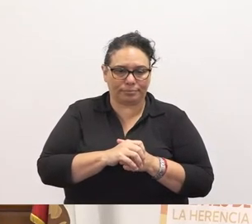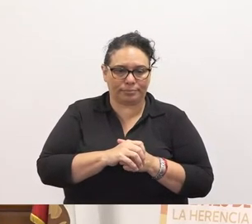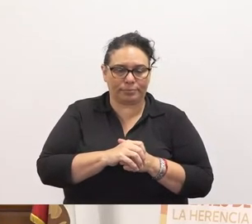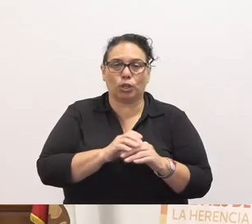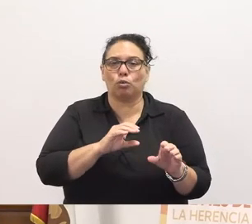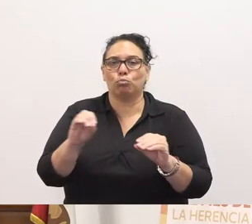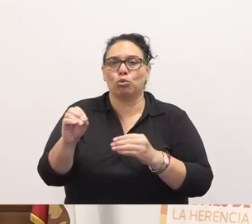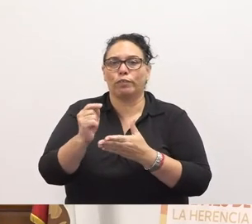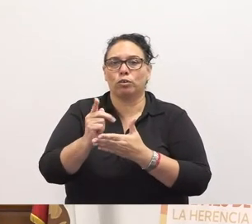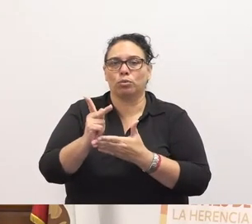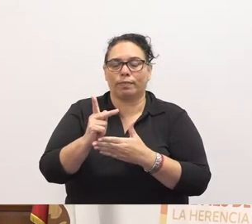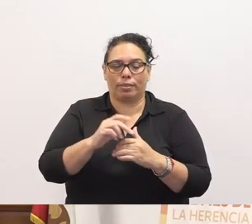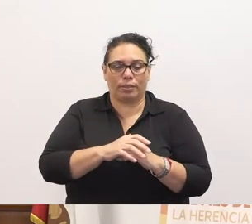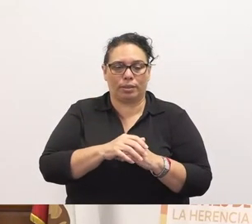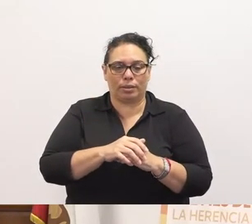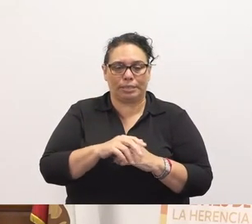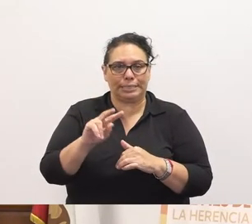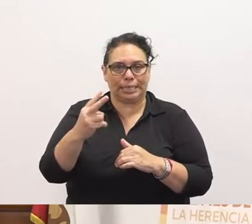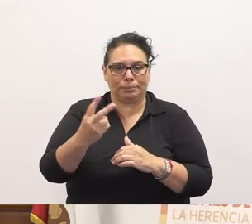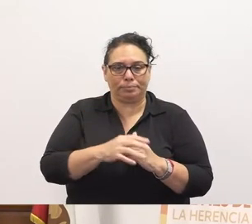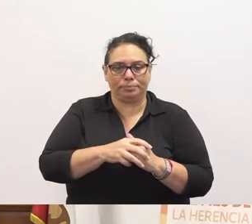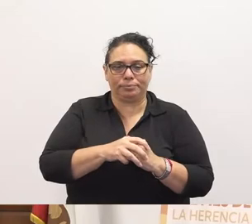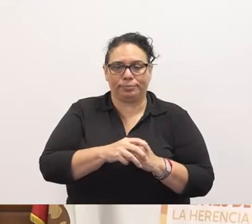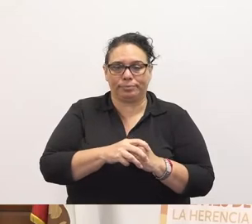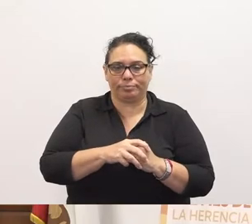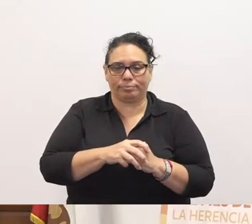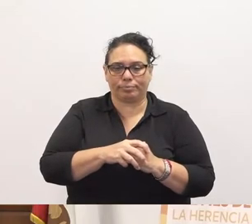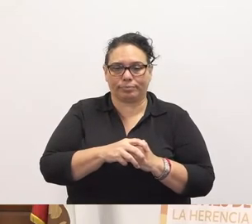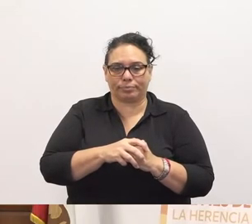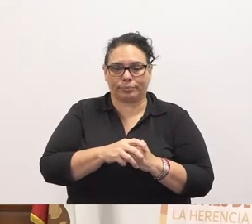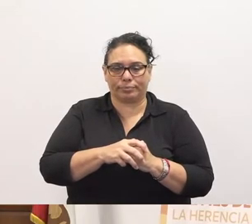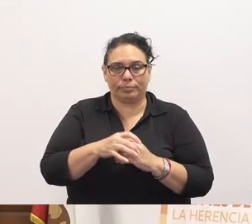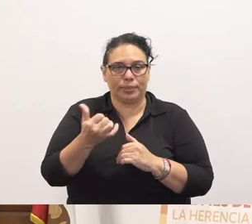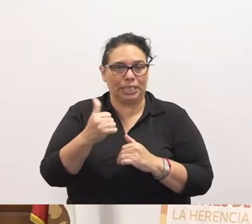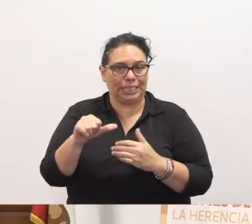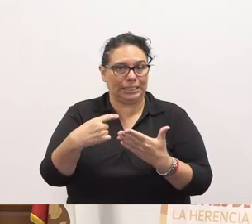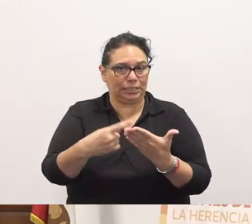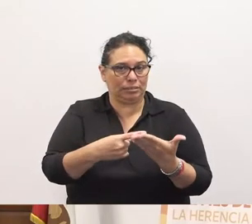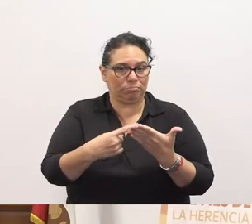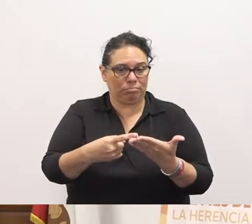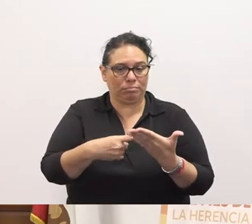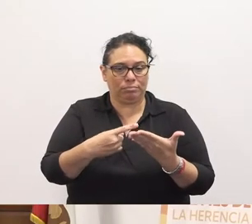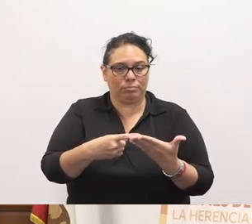Move for approval. Second. Any discussion?